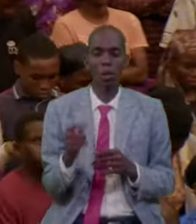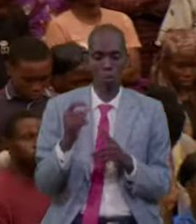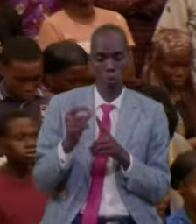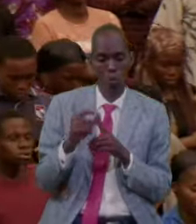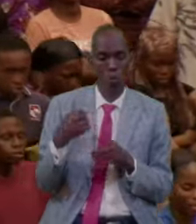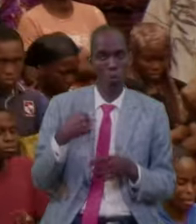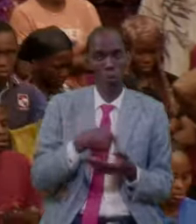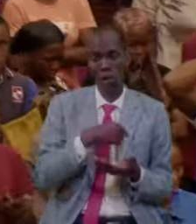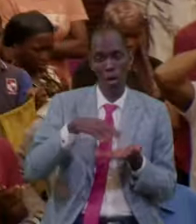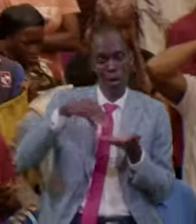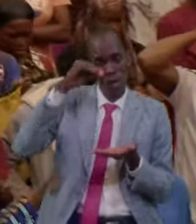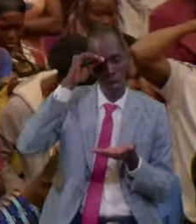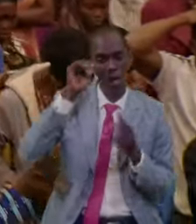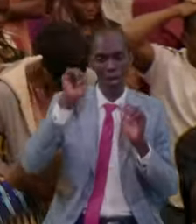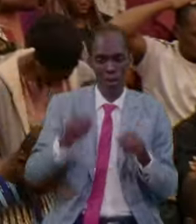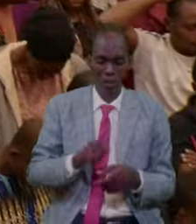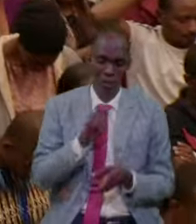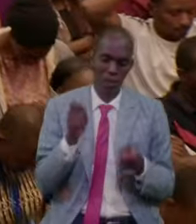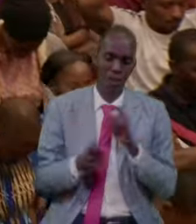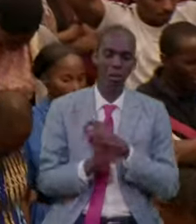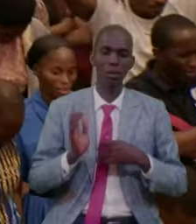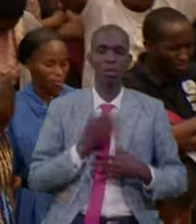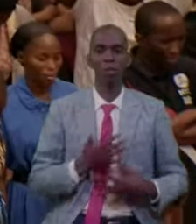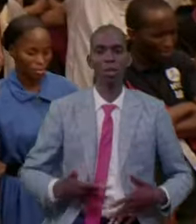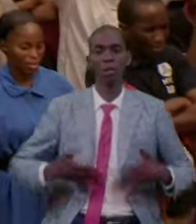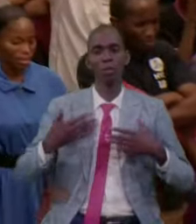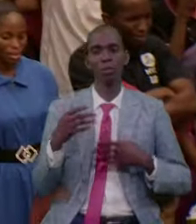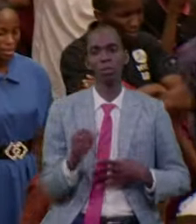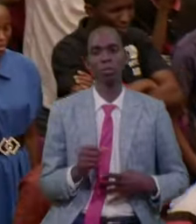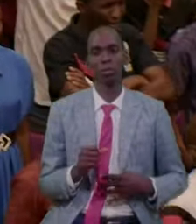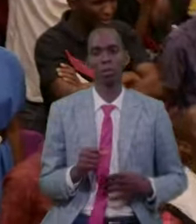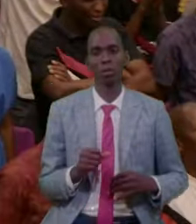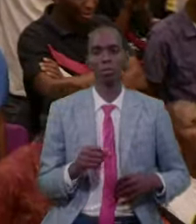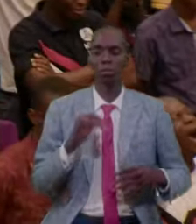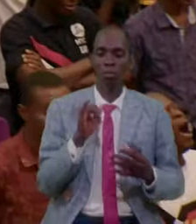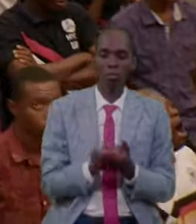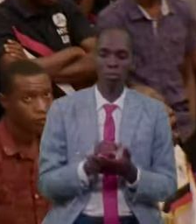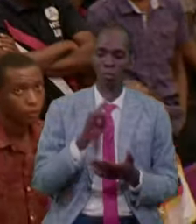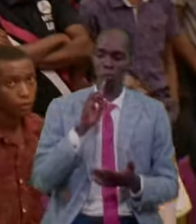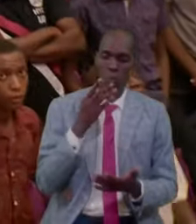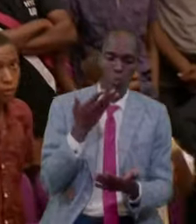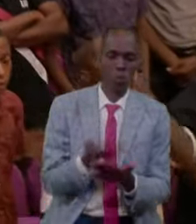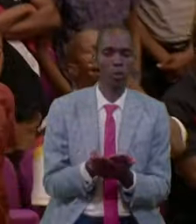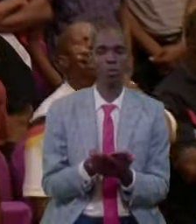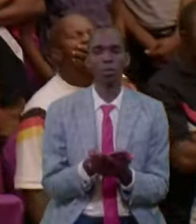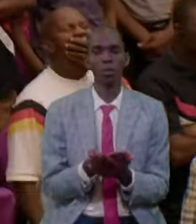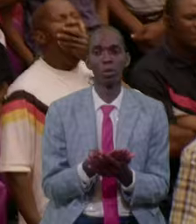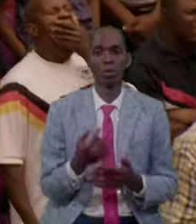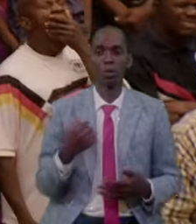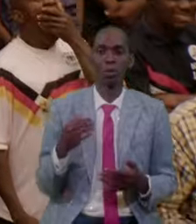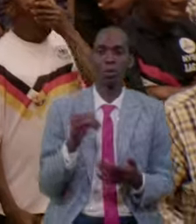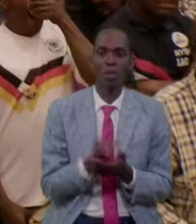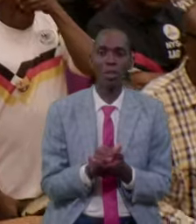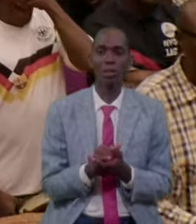in our lives. Evidential proof of saving